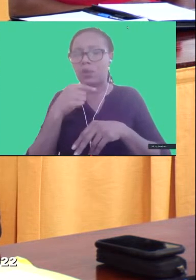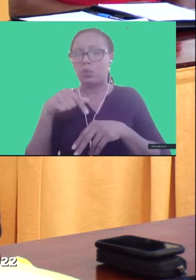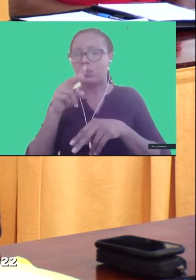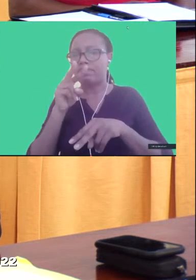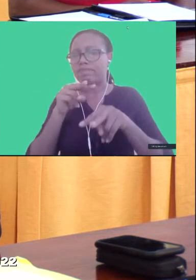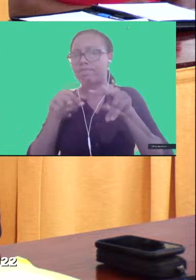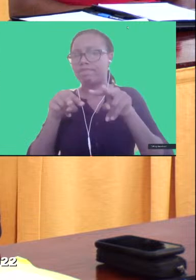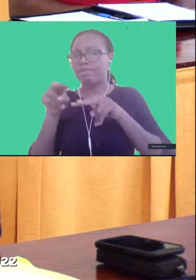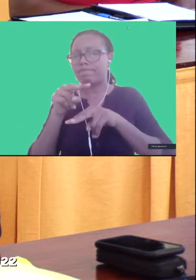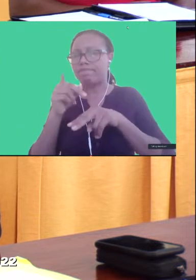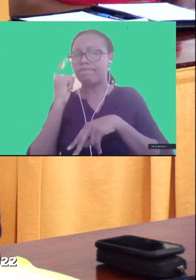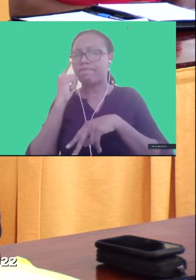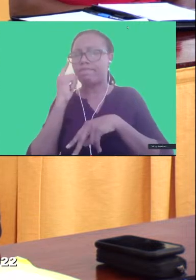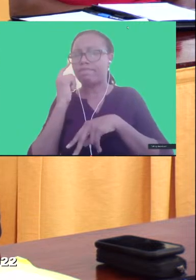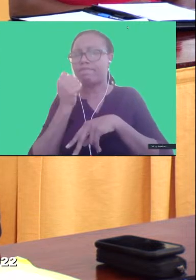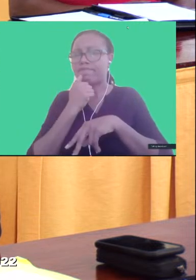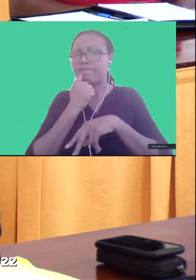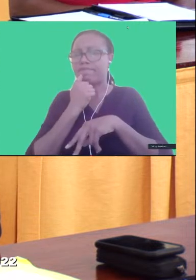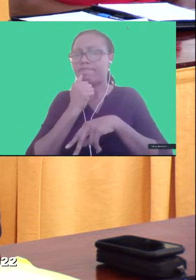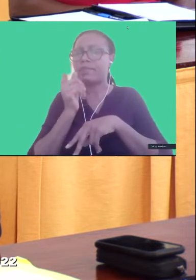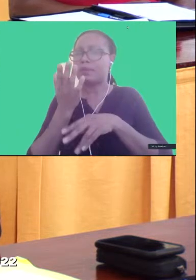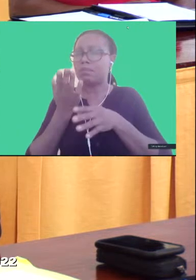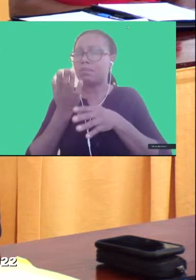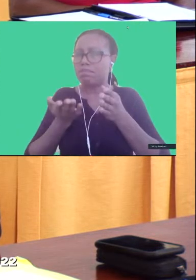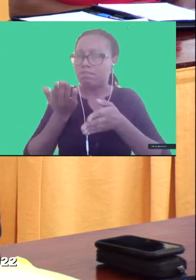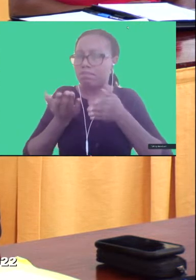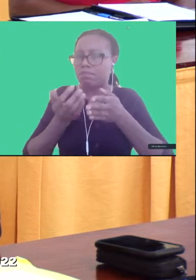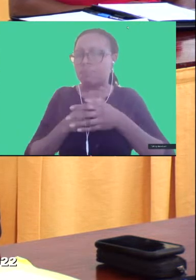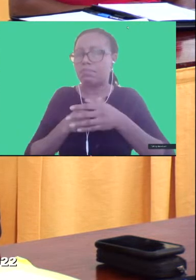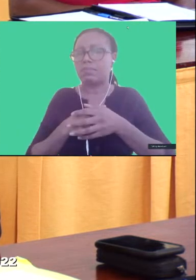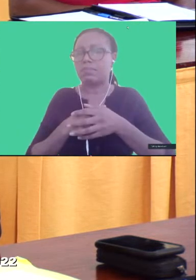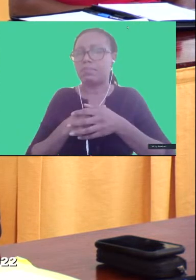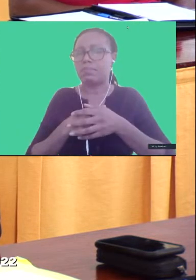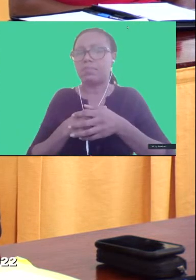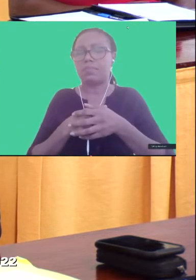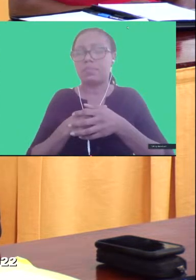in the town planning division